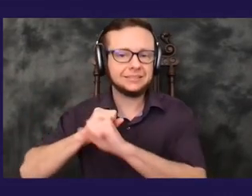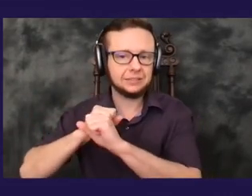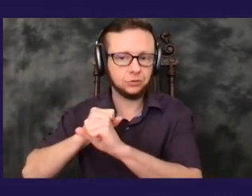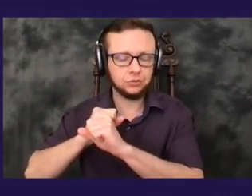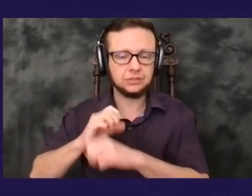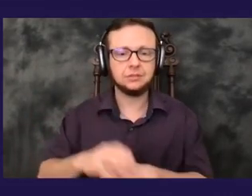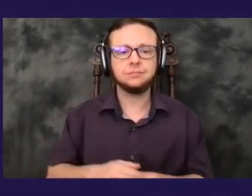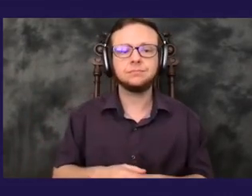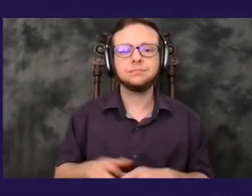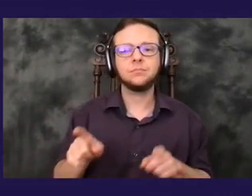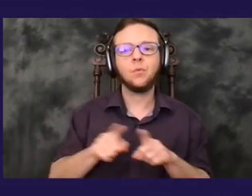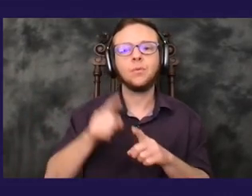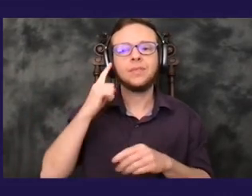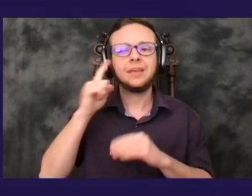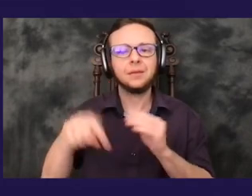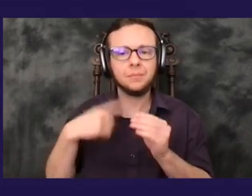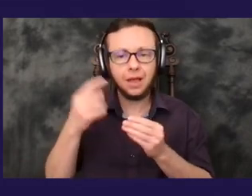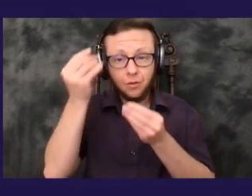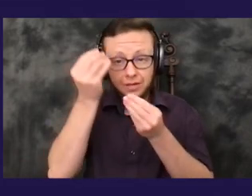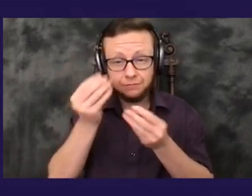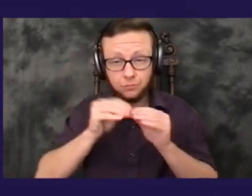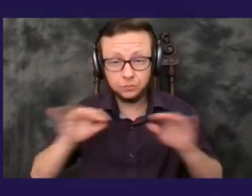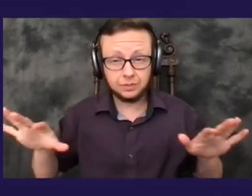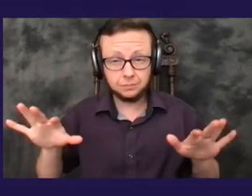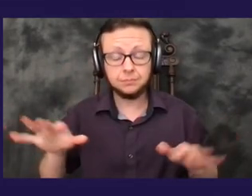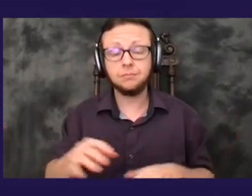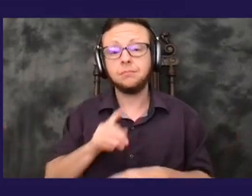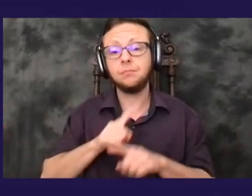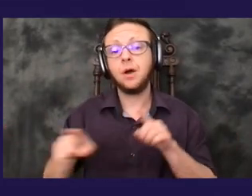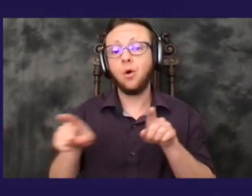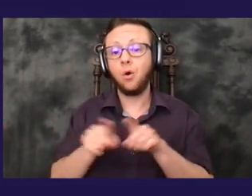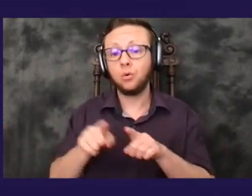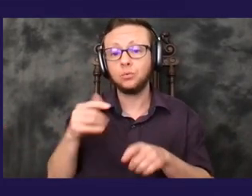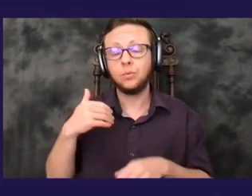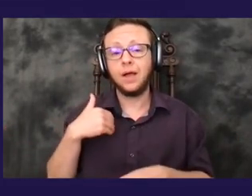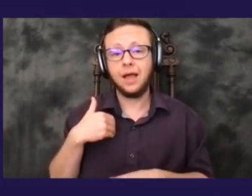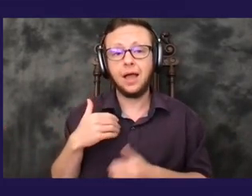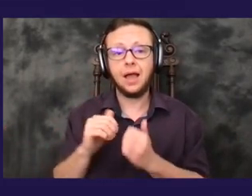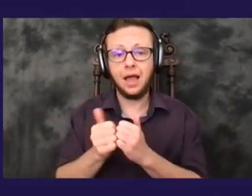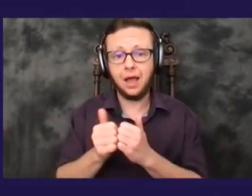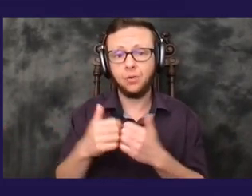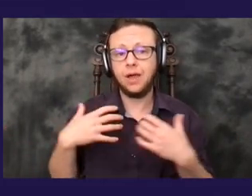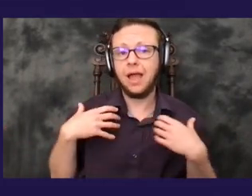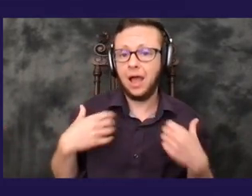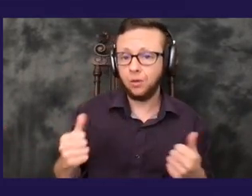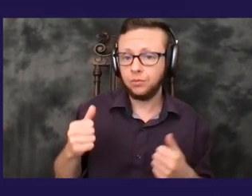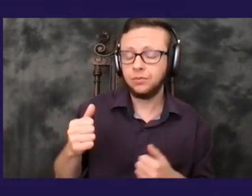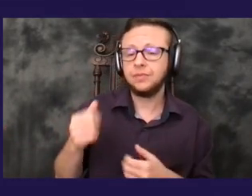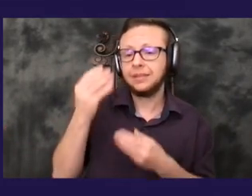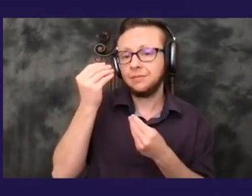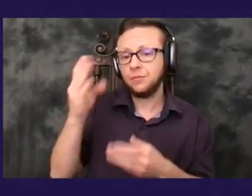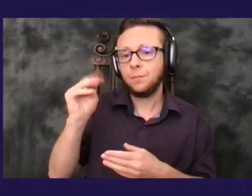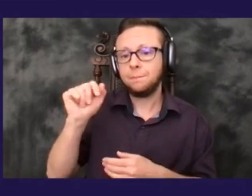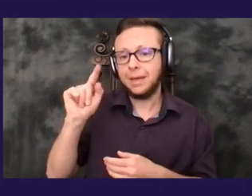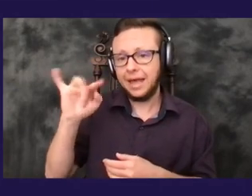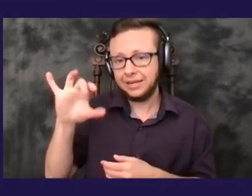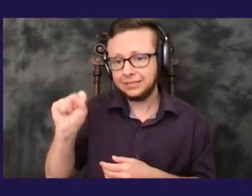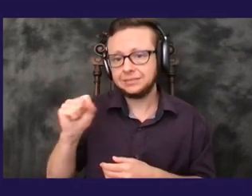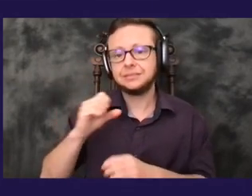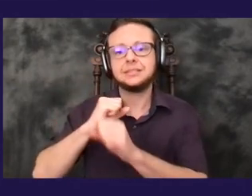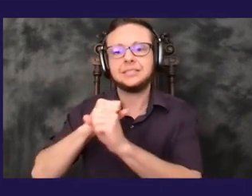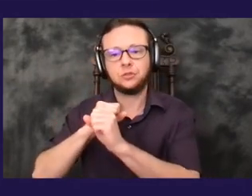about infodemics, but especially about how health informatics and health security can come together at that federal level.